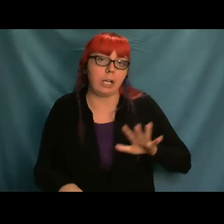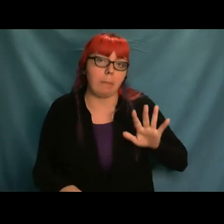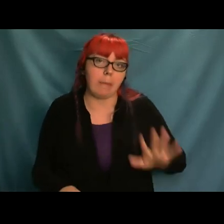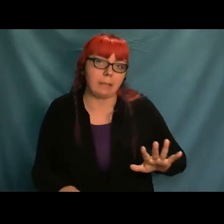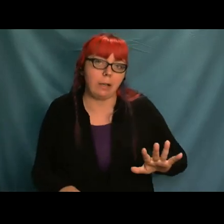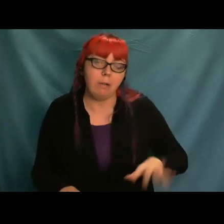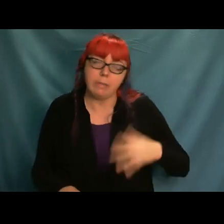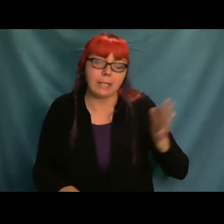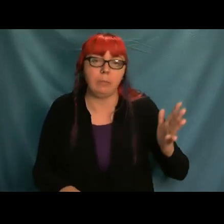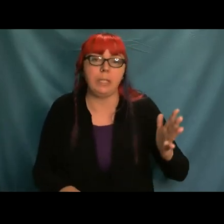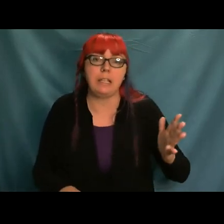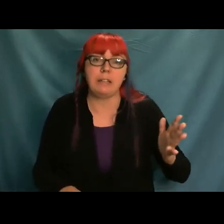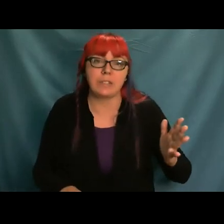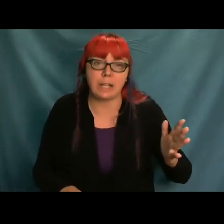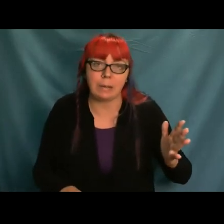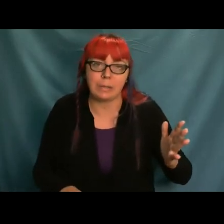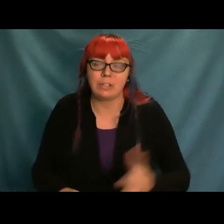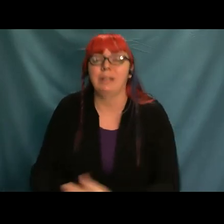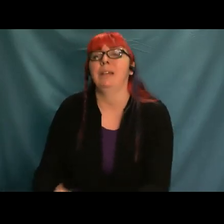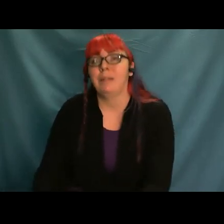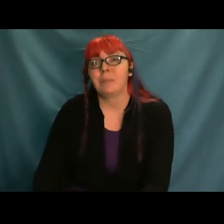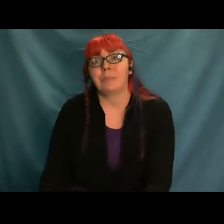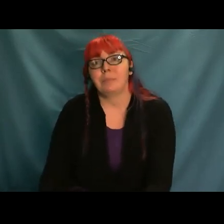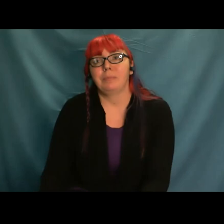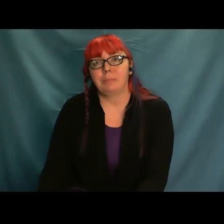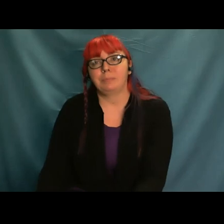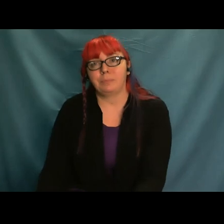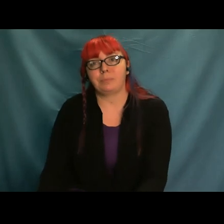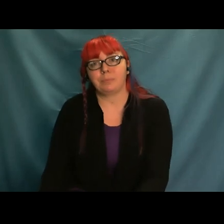Are you talking about Mexico? That's a completely different sign language.